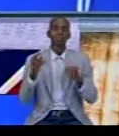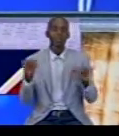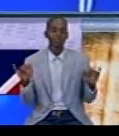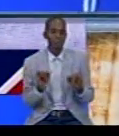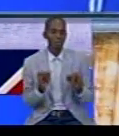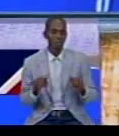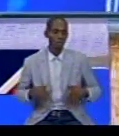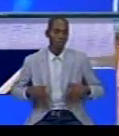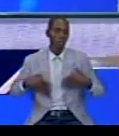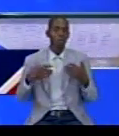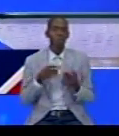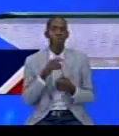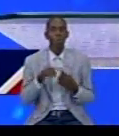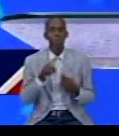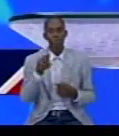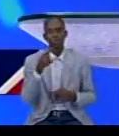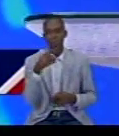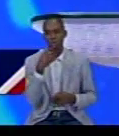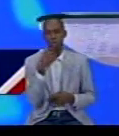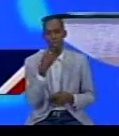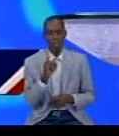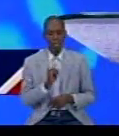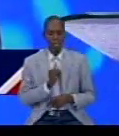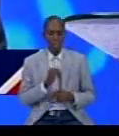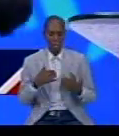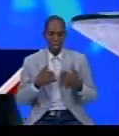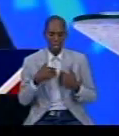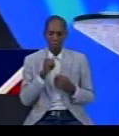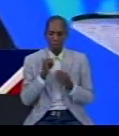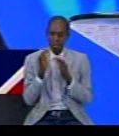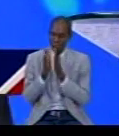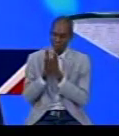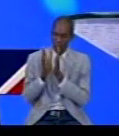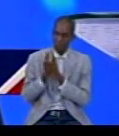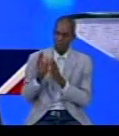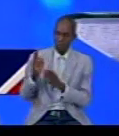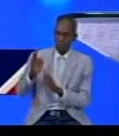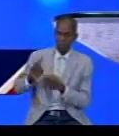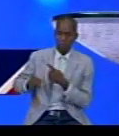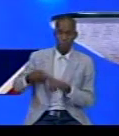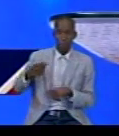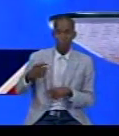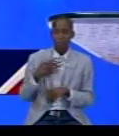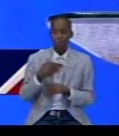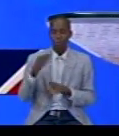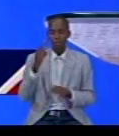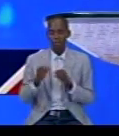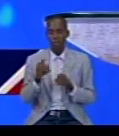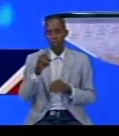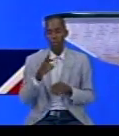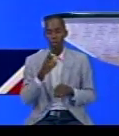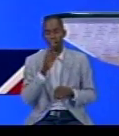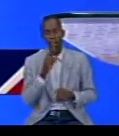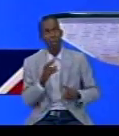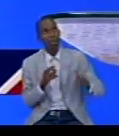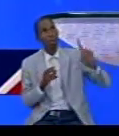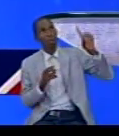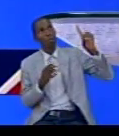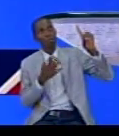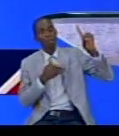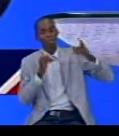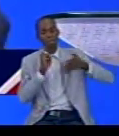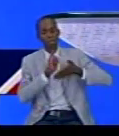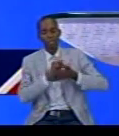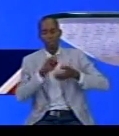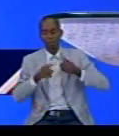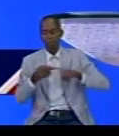lifestyle. When you say, I have a prayer partner, if you are up and that prayer partner is down, you come to